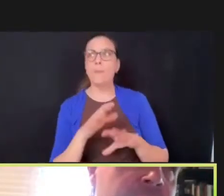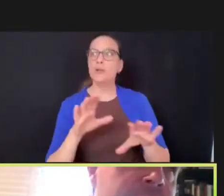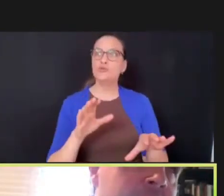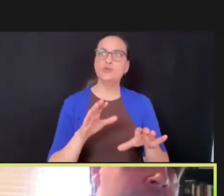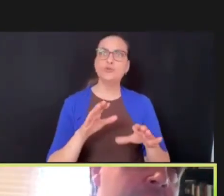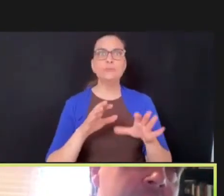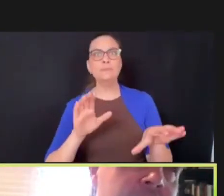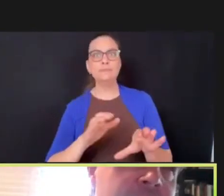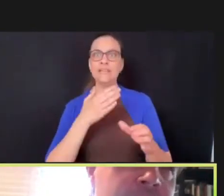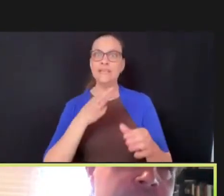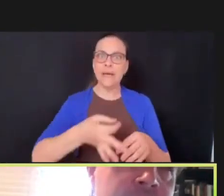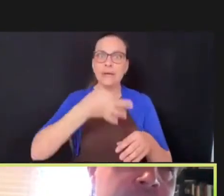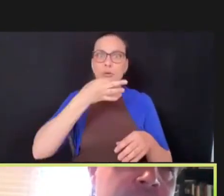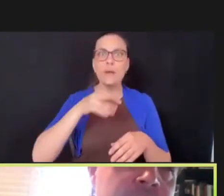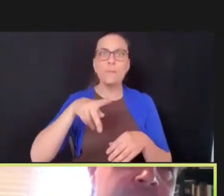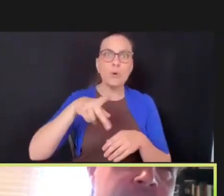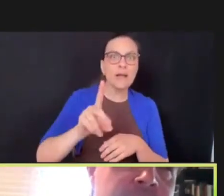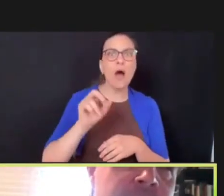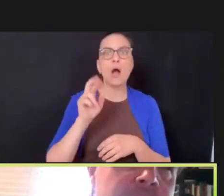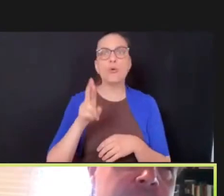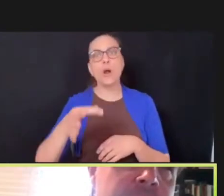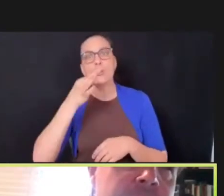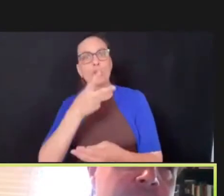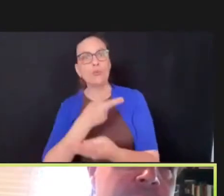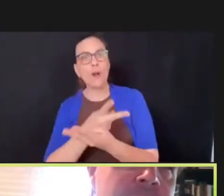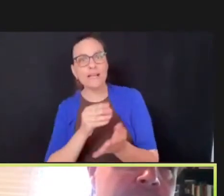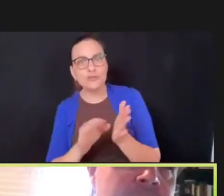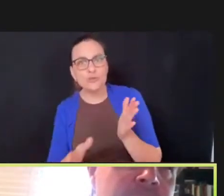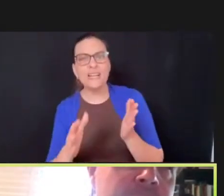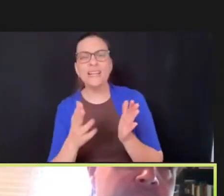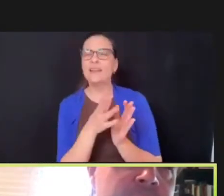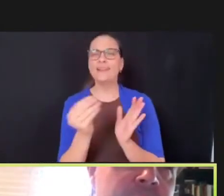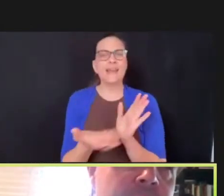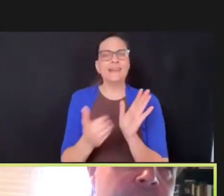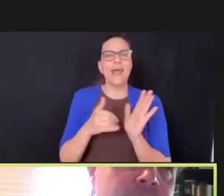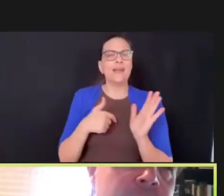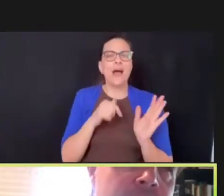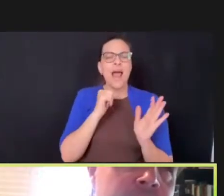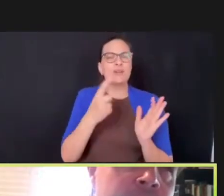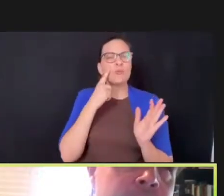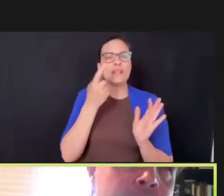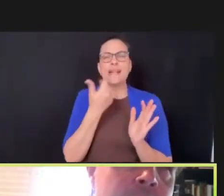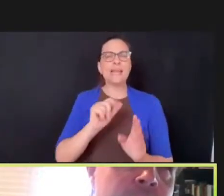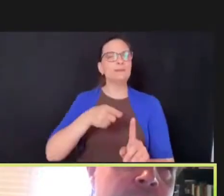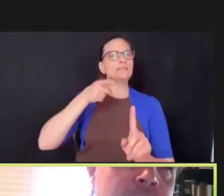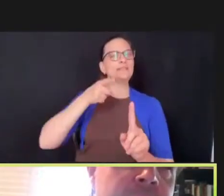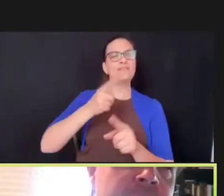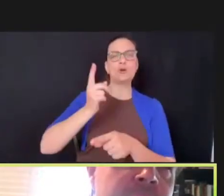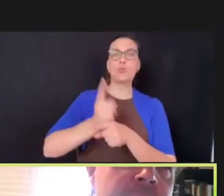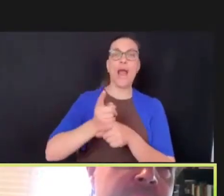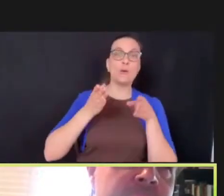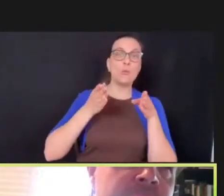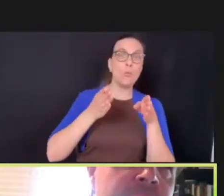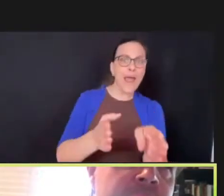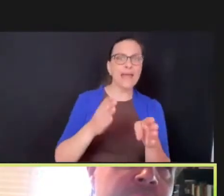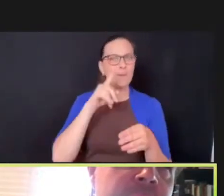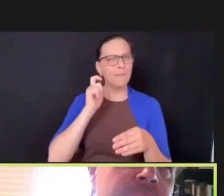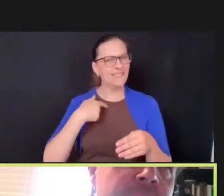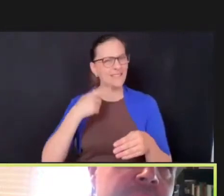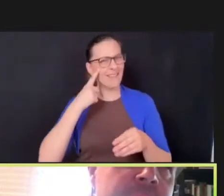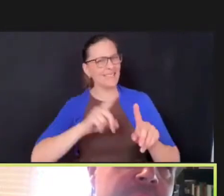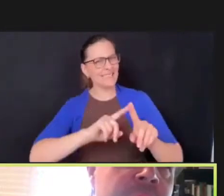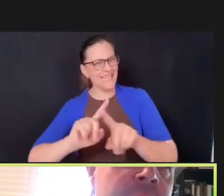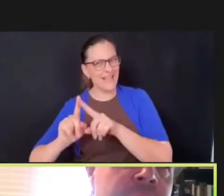student. I don't know if that makes any sense. And again, I don't think there's any maybe specific right way, because I think it's different depending on